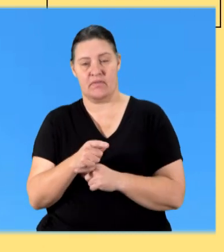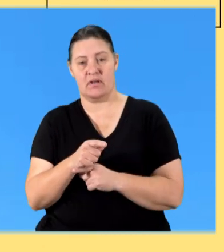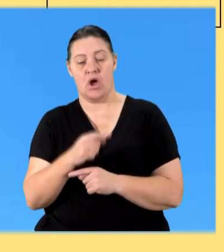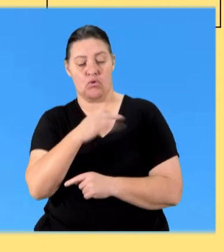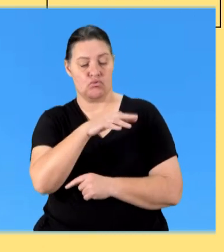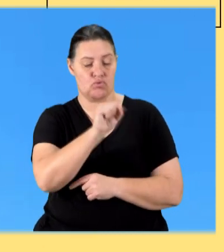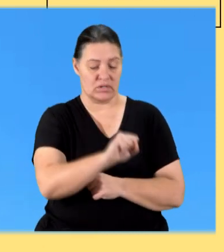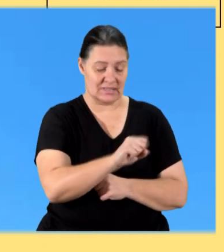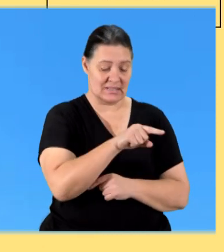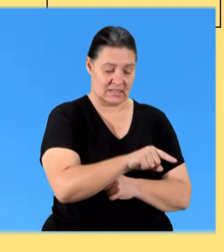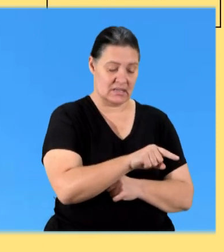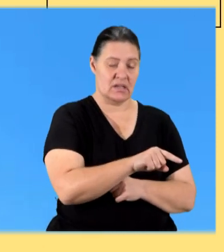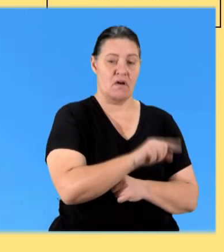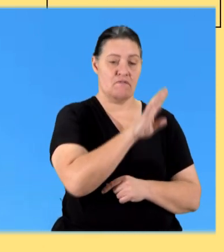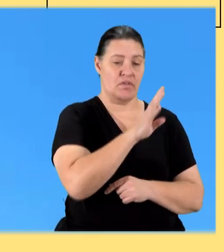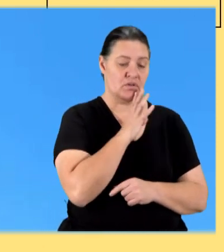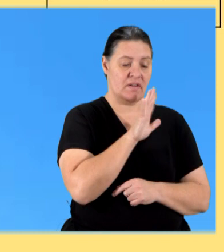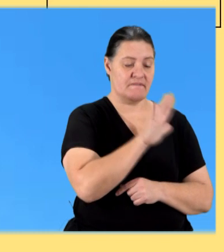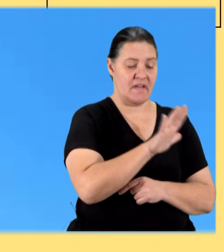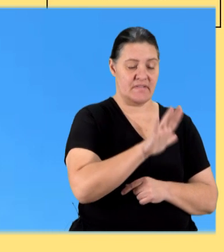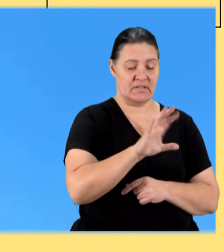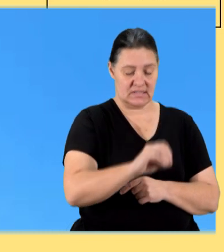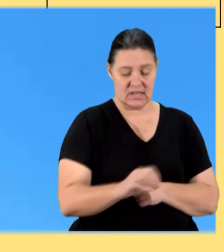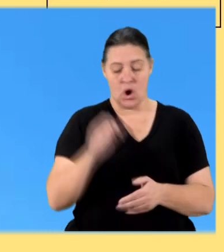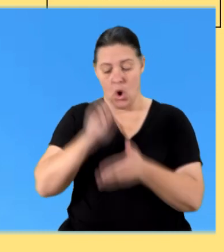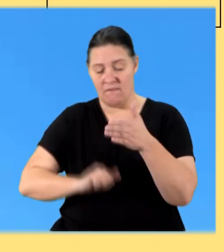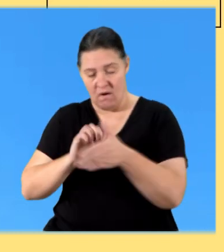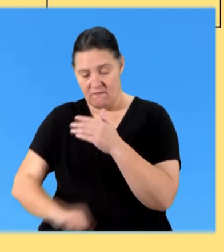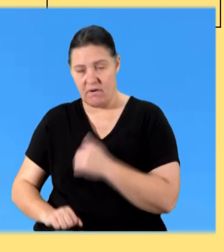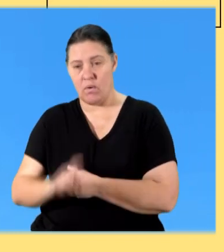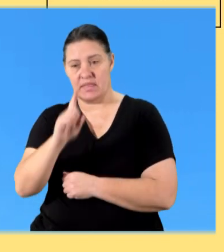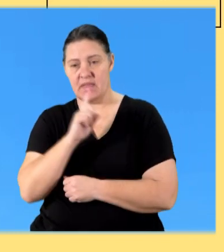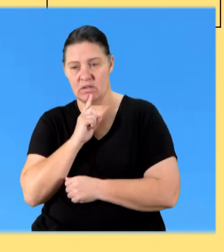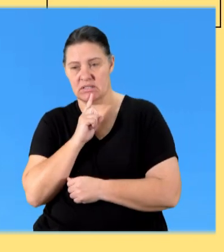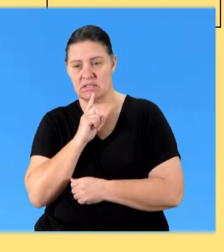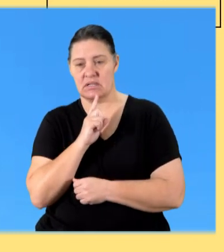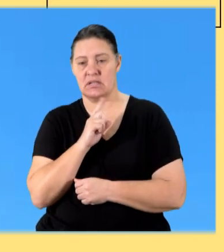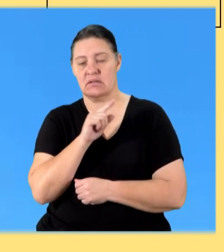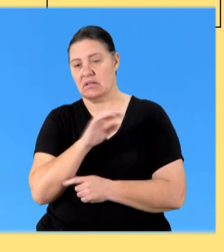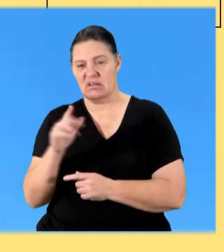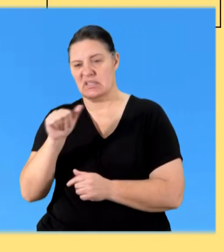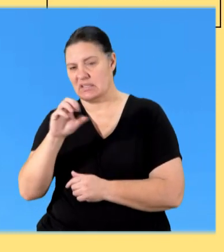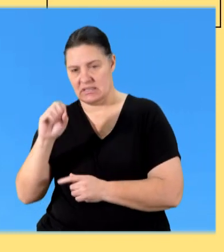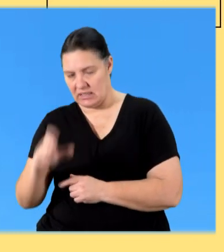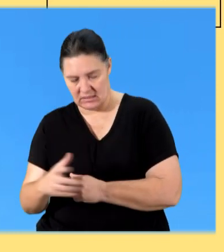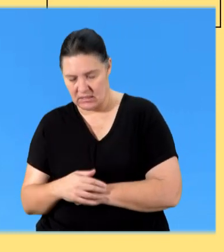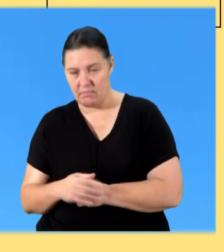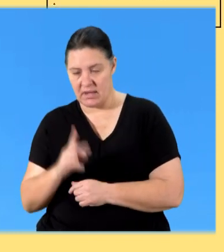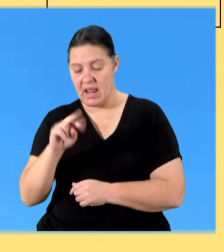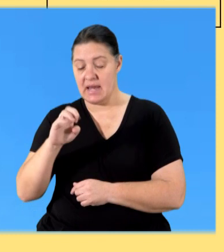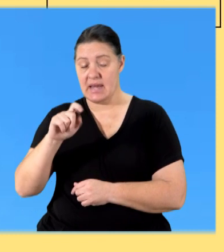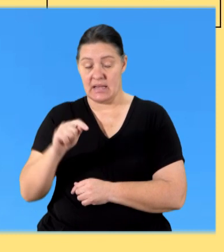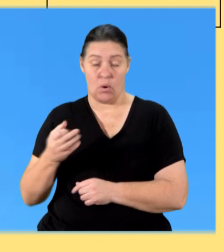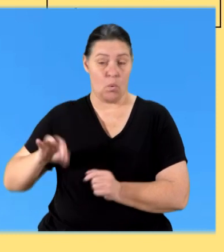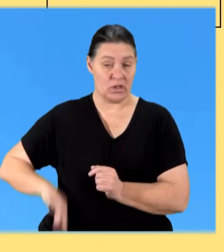is 4,550. The deductions are 1,433 rands and 60 cents. It will give me net